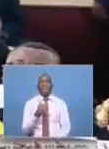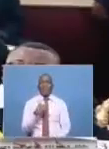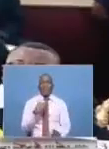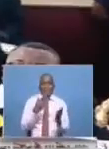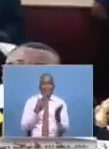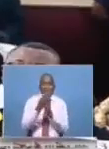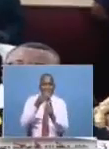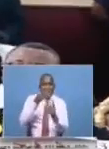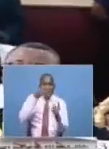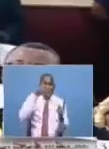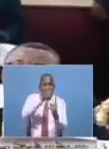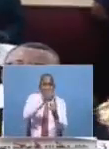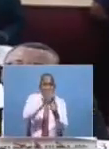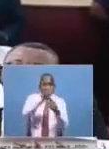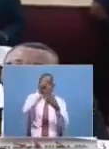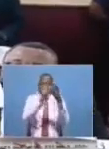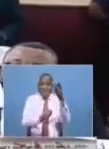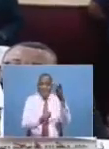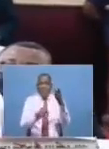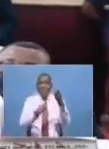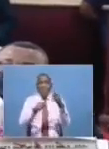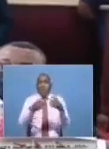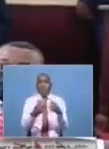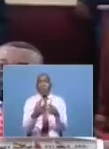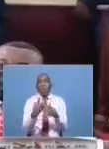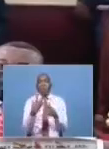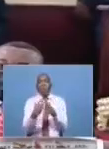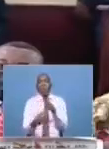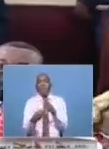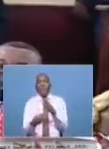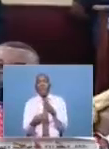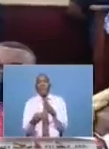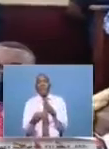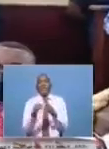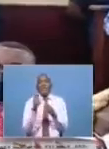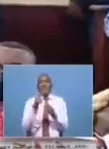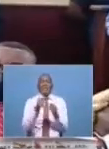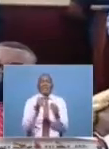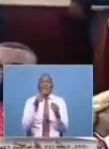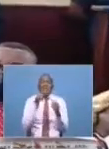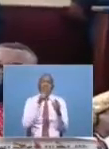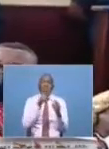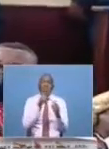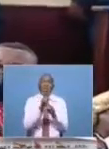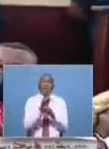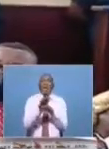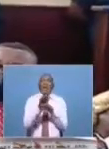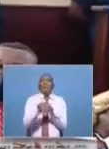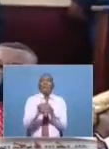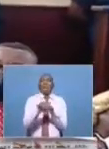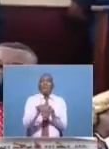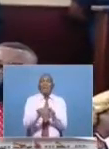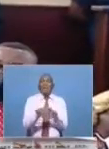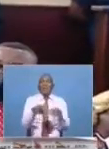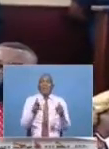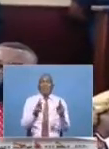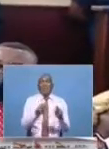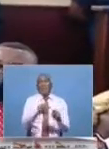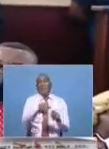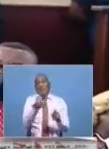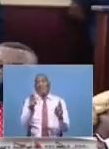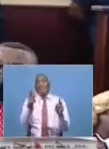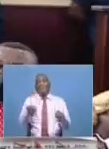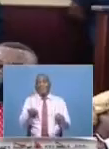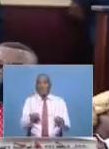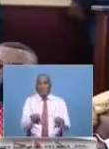own statement, act, or omission, intentionally and deliberately caused or permitted another person